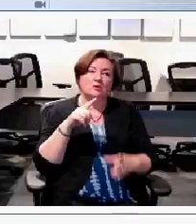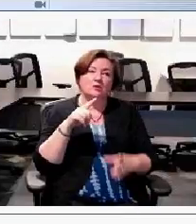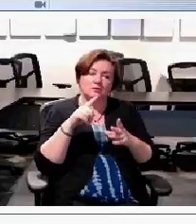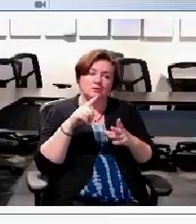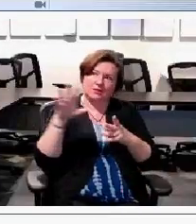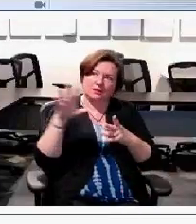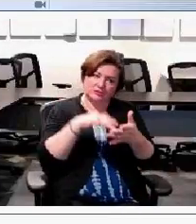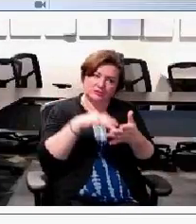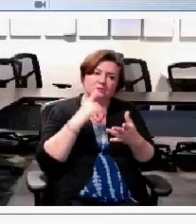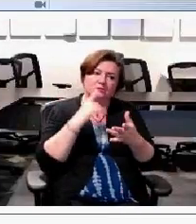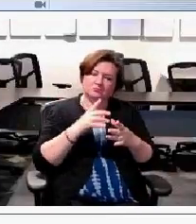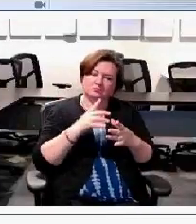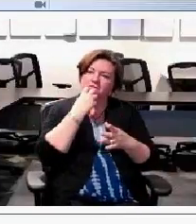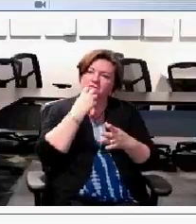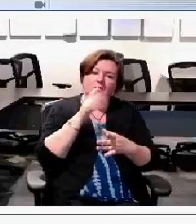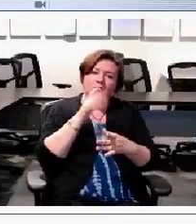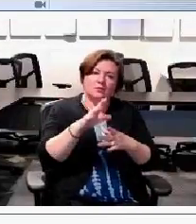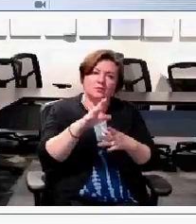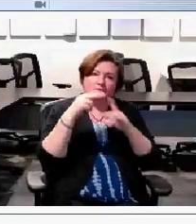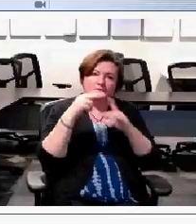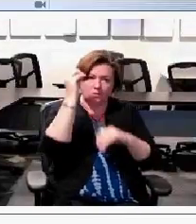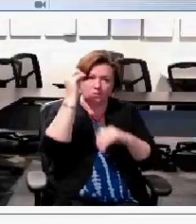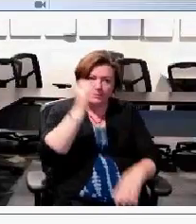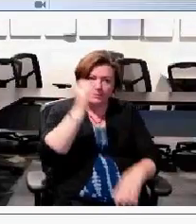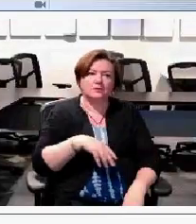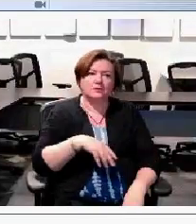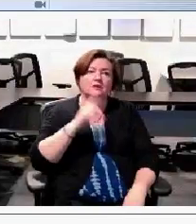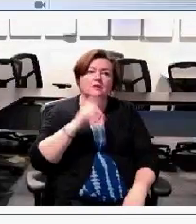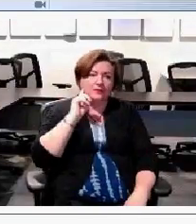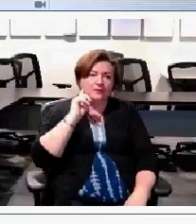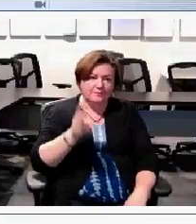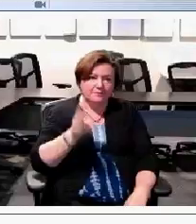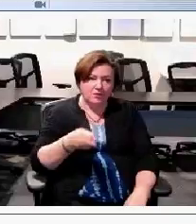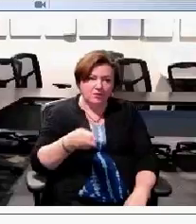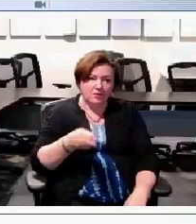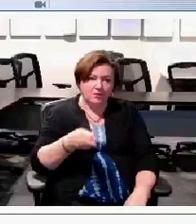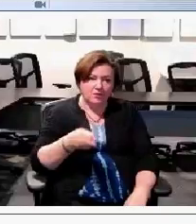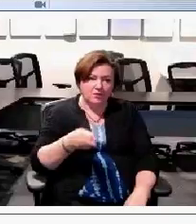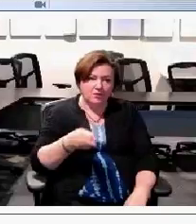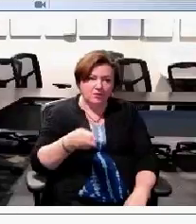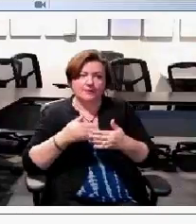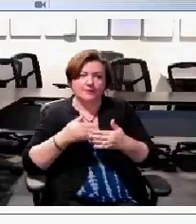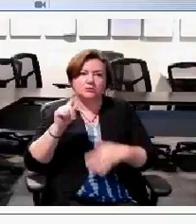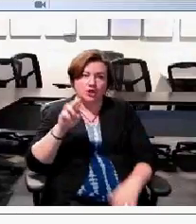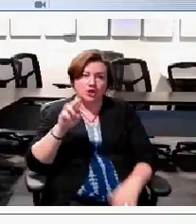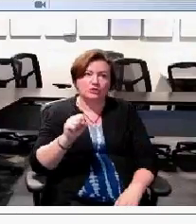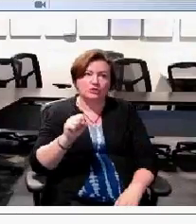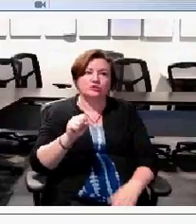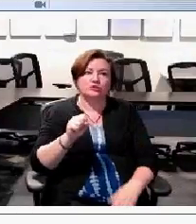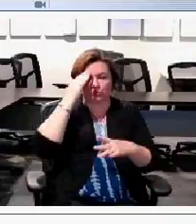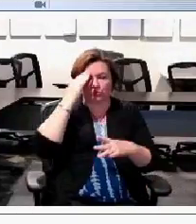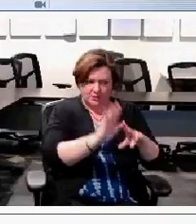And specialized knowledge and skills, deaf and hearing babies and toddlers, certainly understand complex